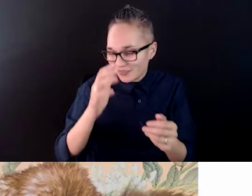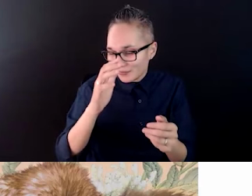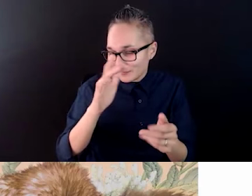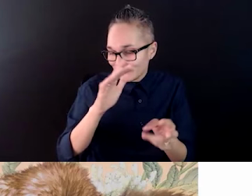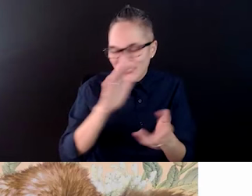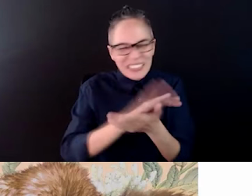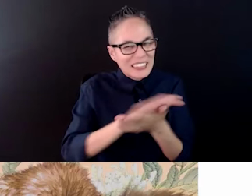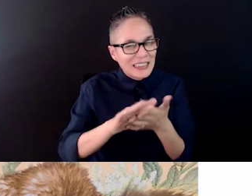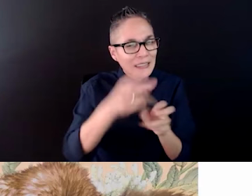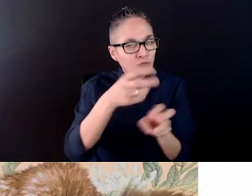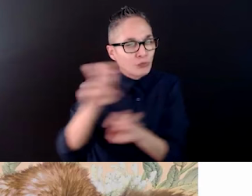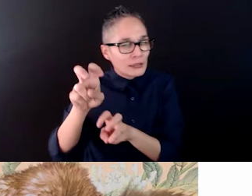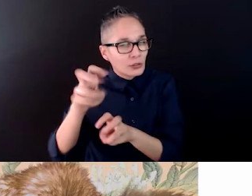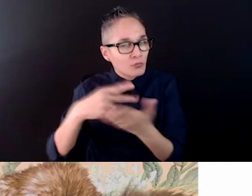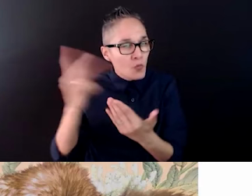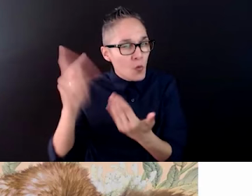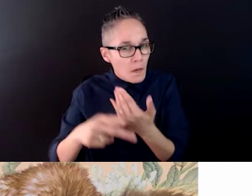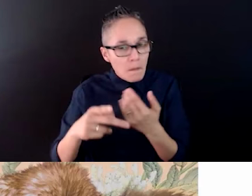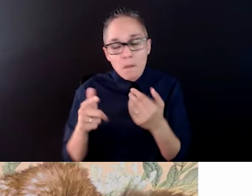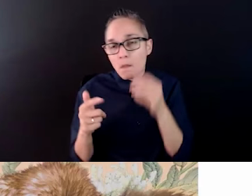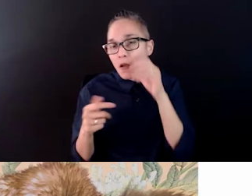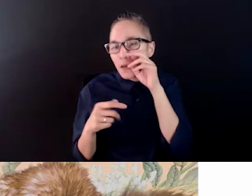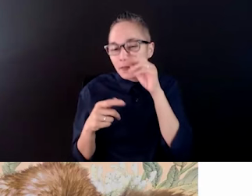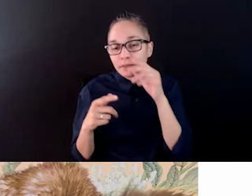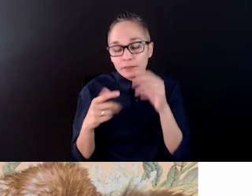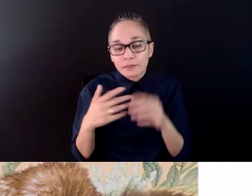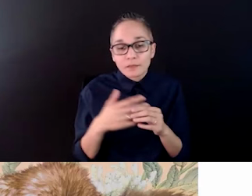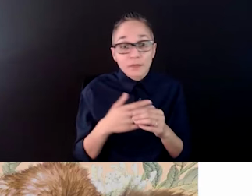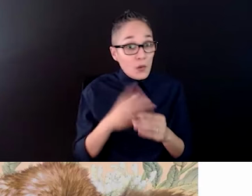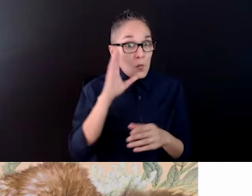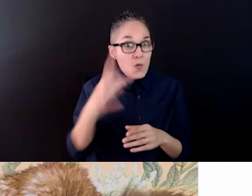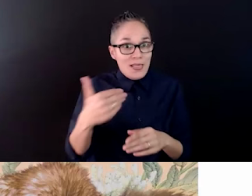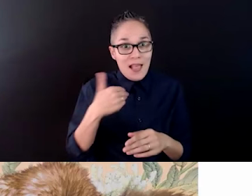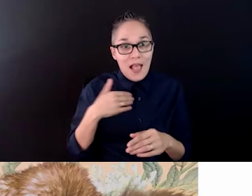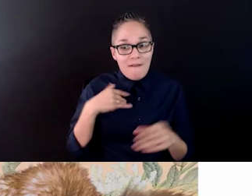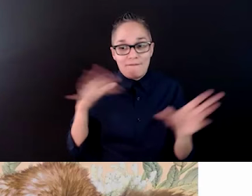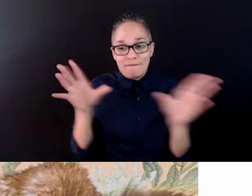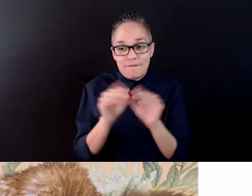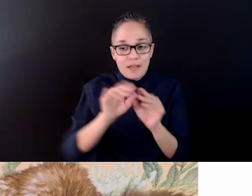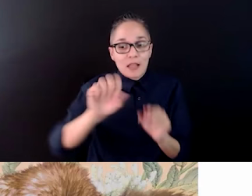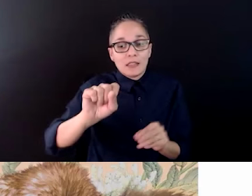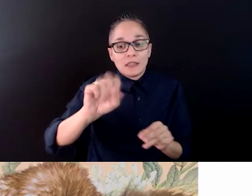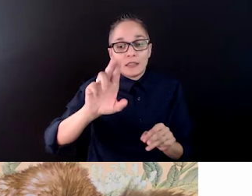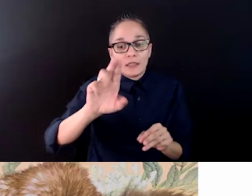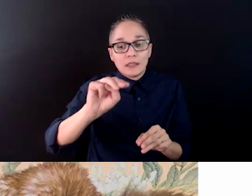transition. So we're going to be having a summit here at the end of the month to talk